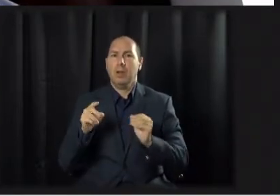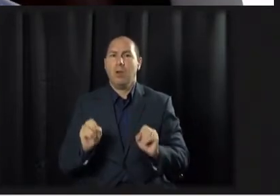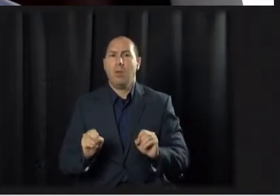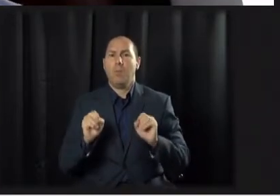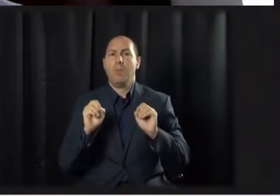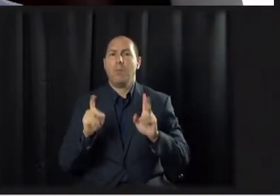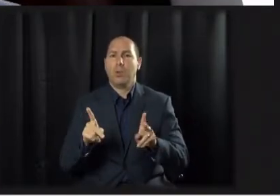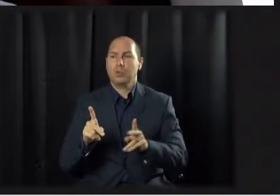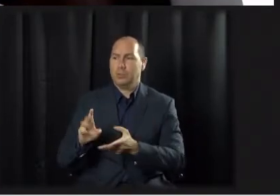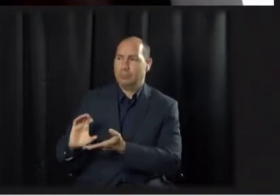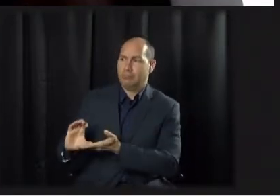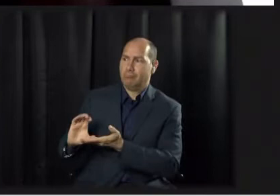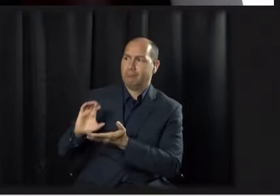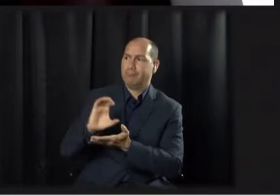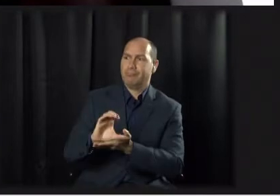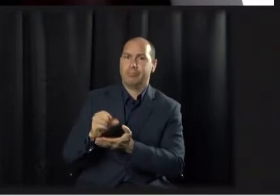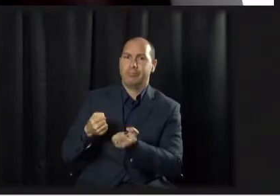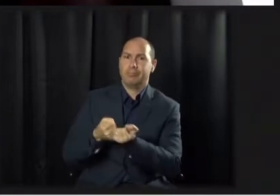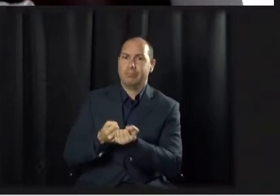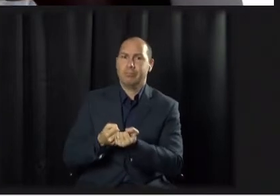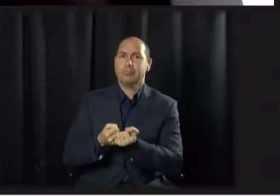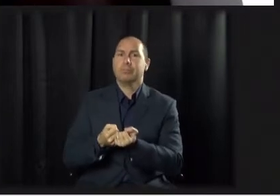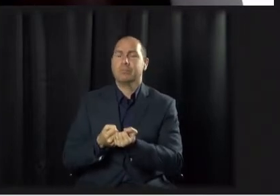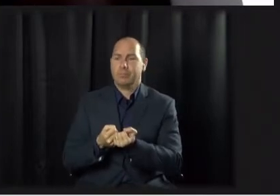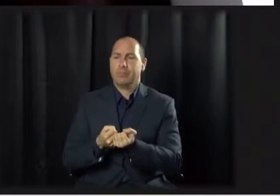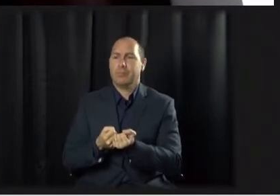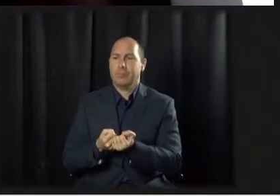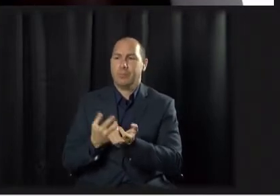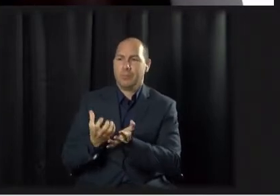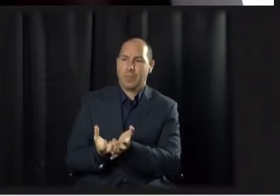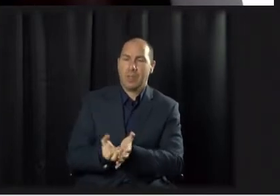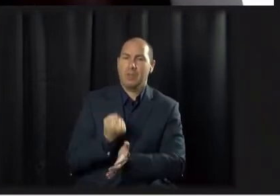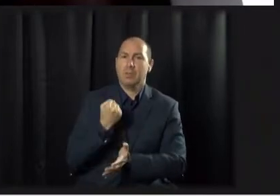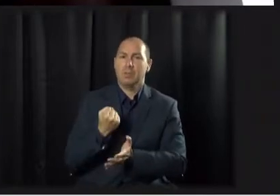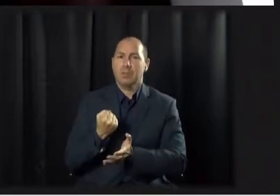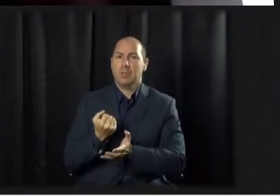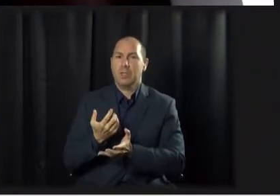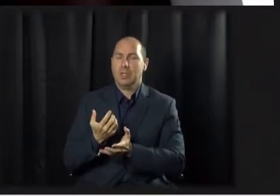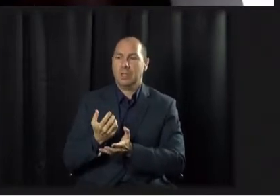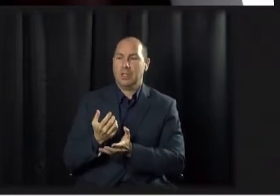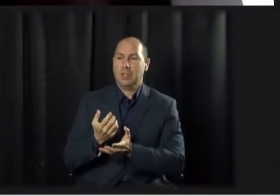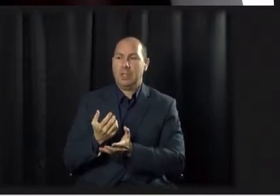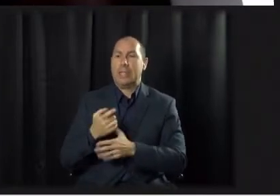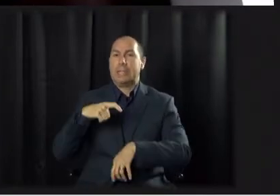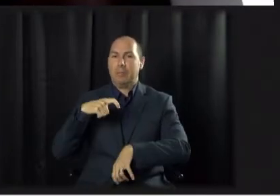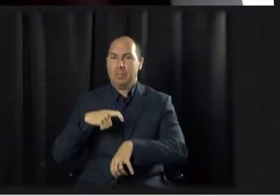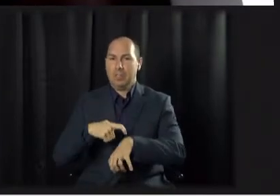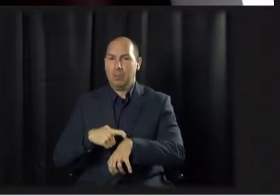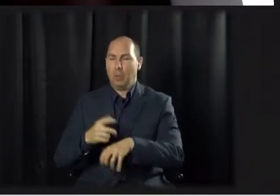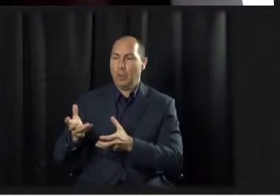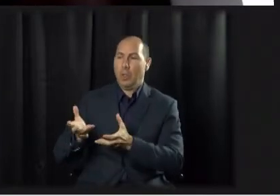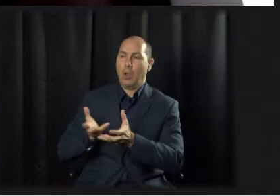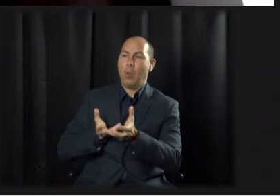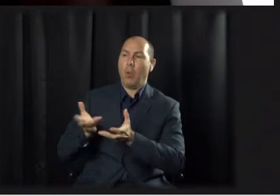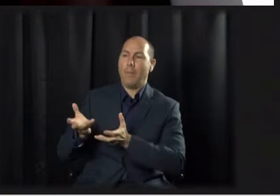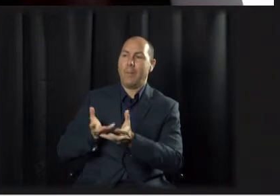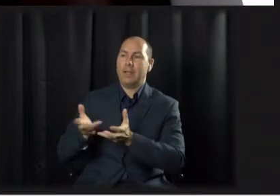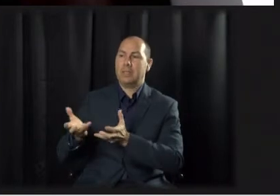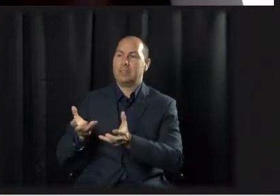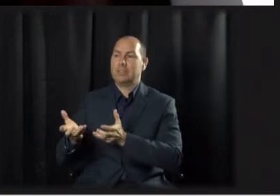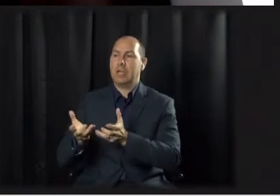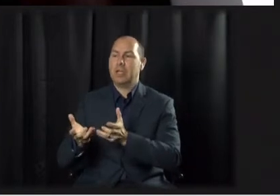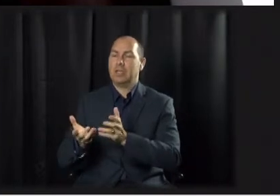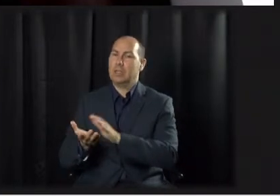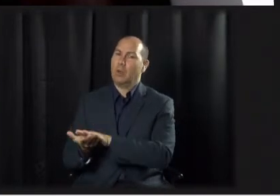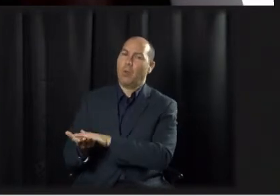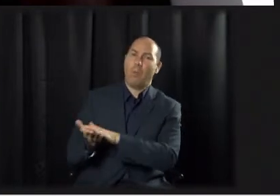part of these conversations must be translated into ways to create long-term